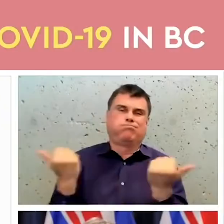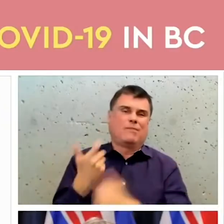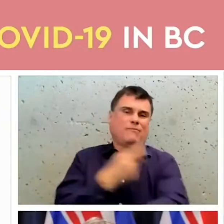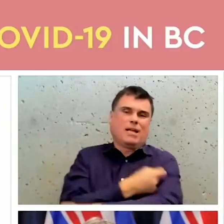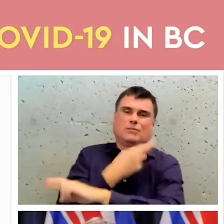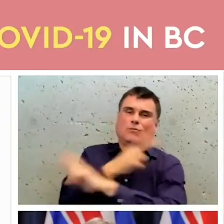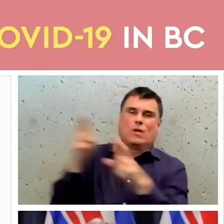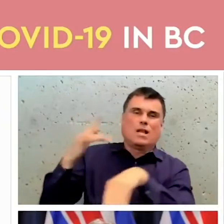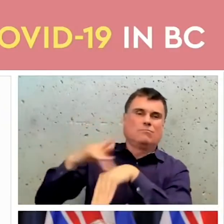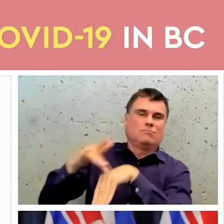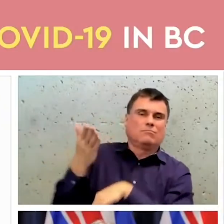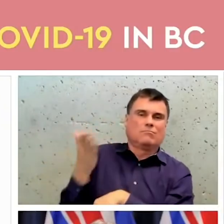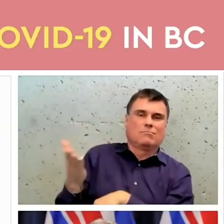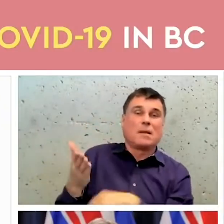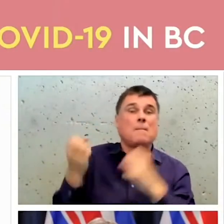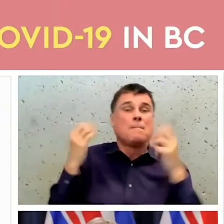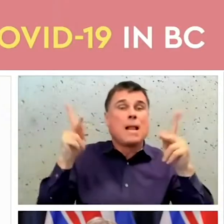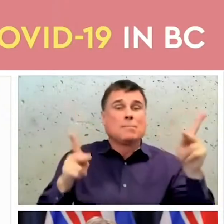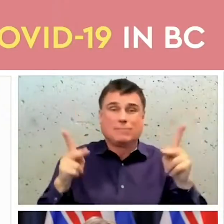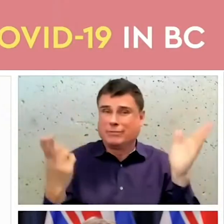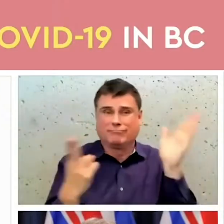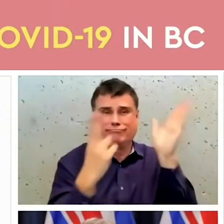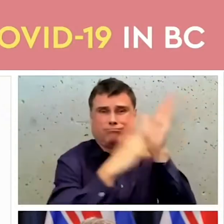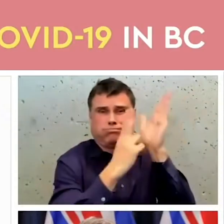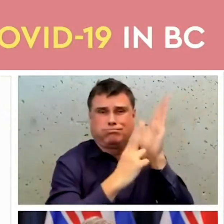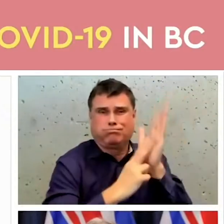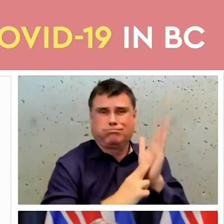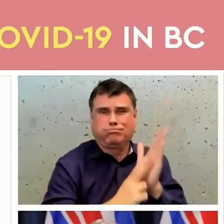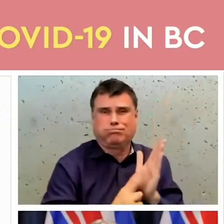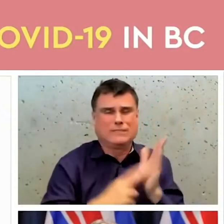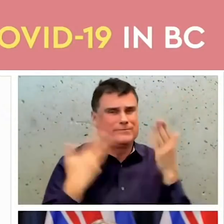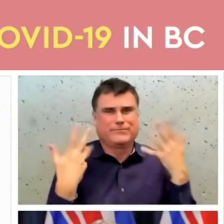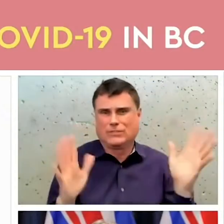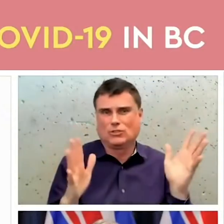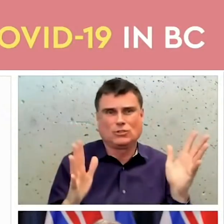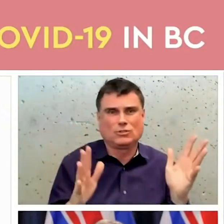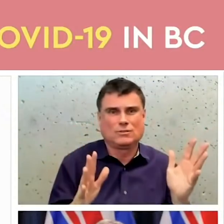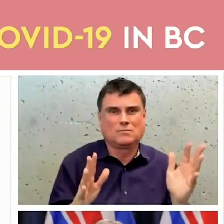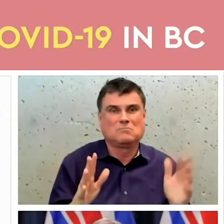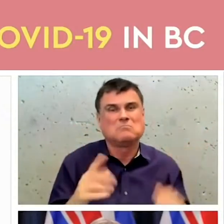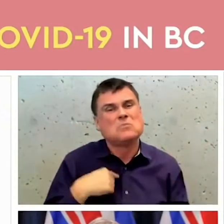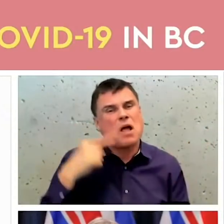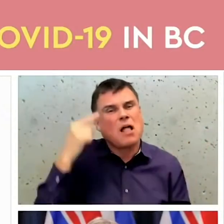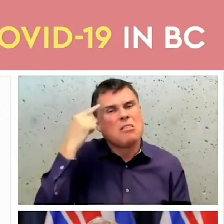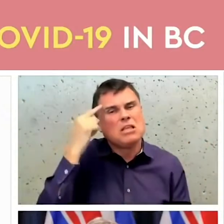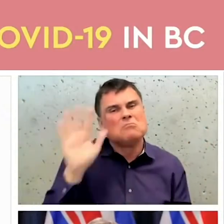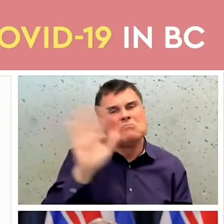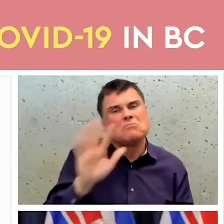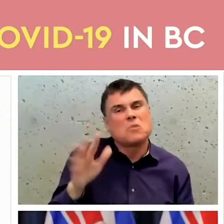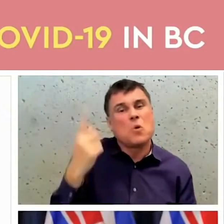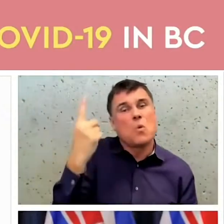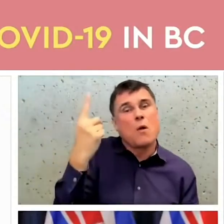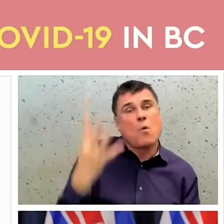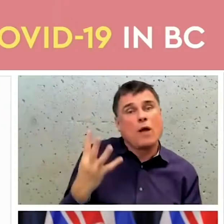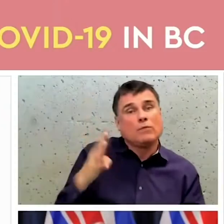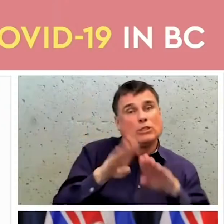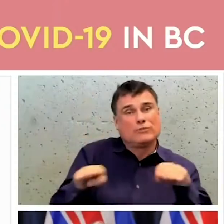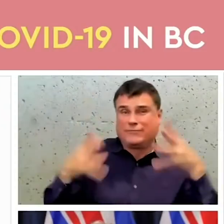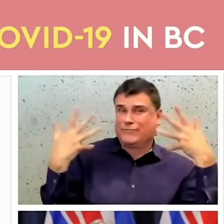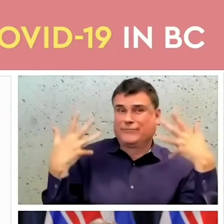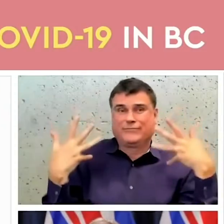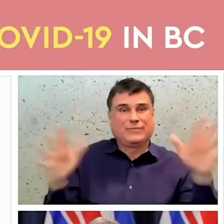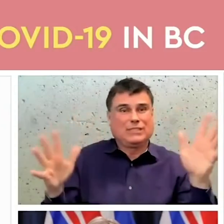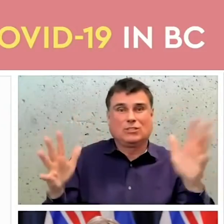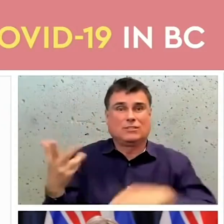Get Vaccinated website. We've probably registered about a quarter of the 350,000 children. So we're ready to